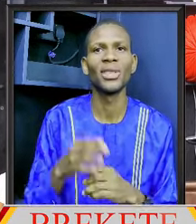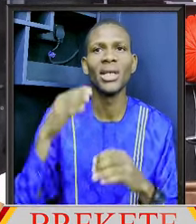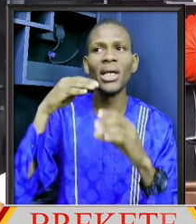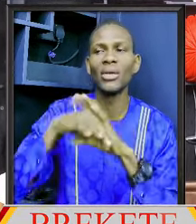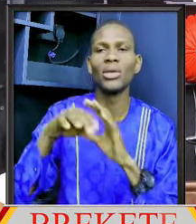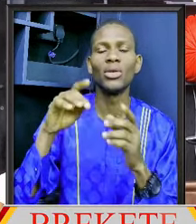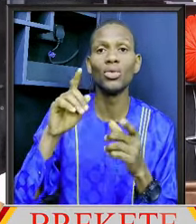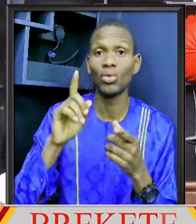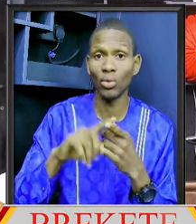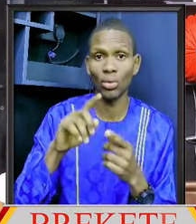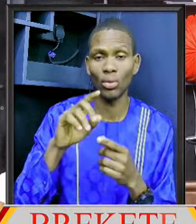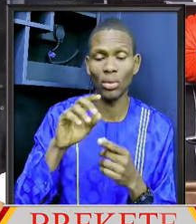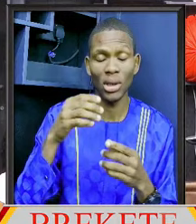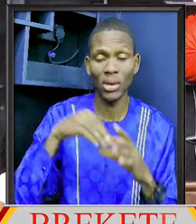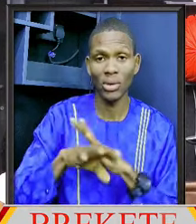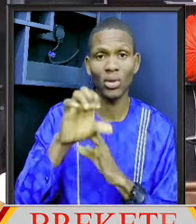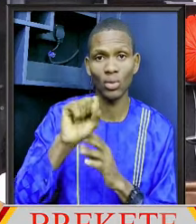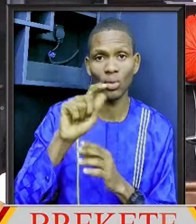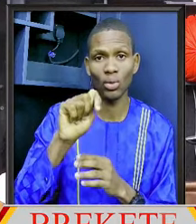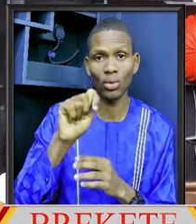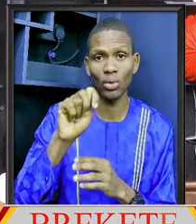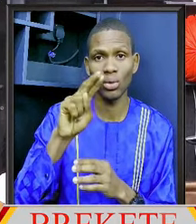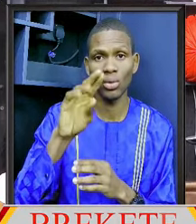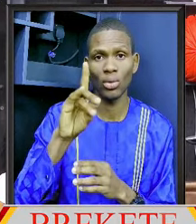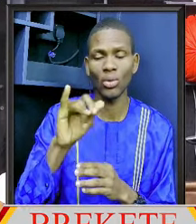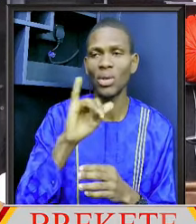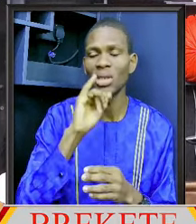Entering the studio is a privilege.